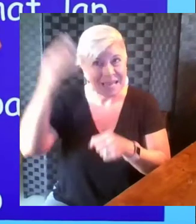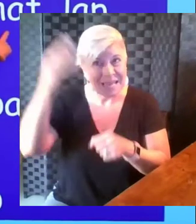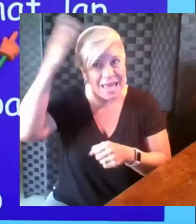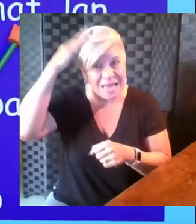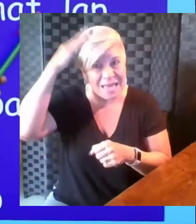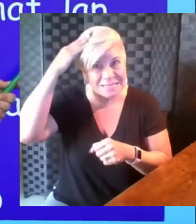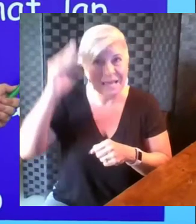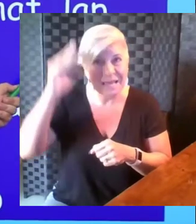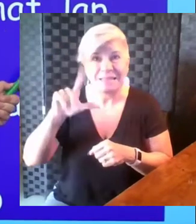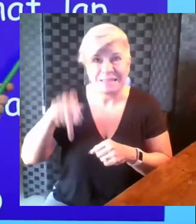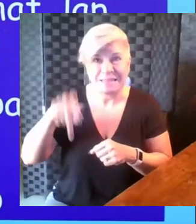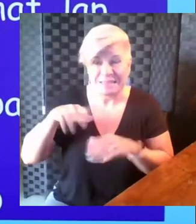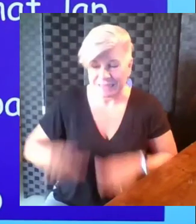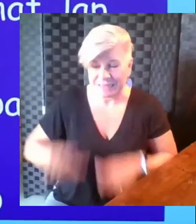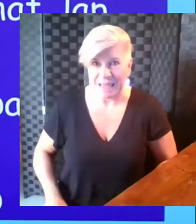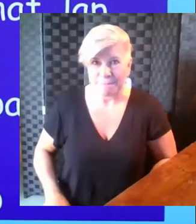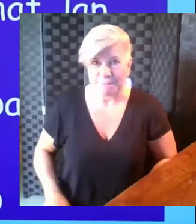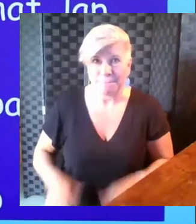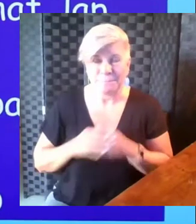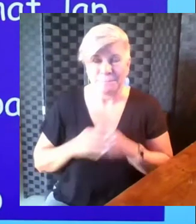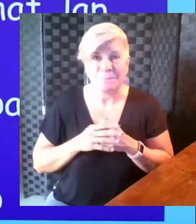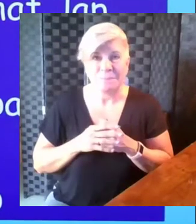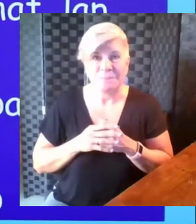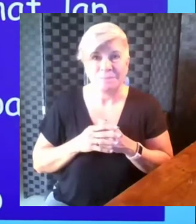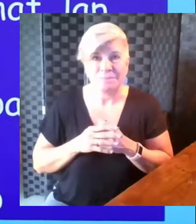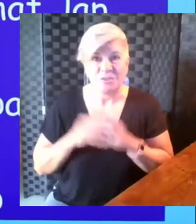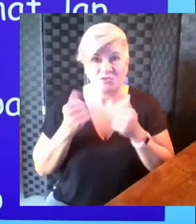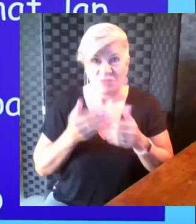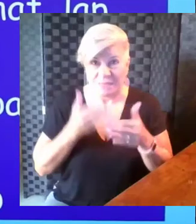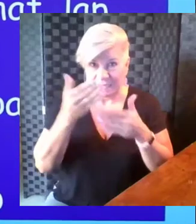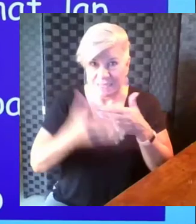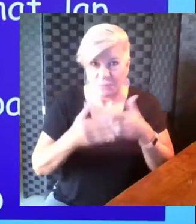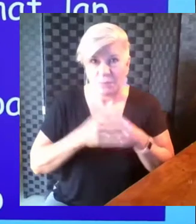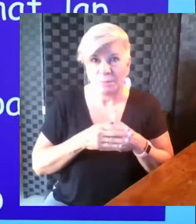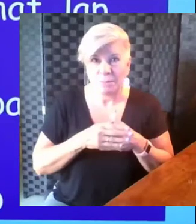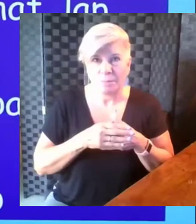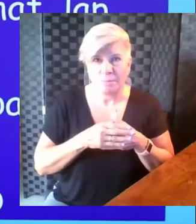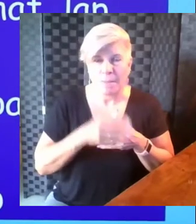gas, hat, lap. Let's try the next row.